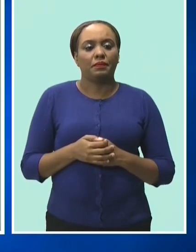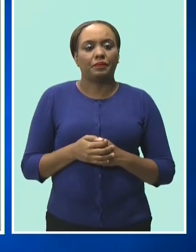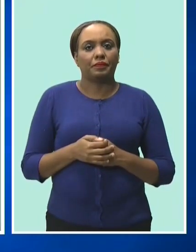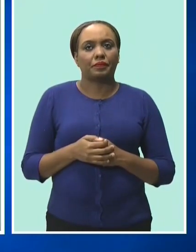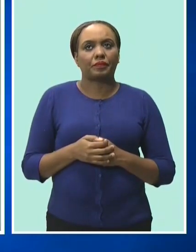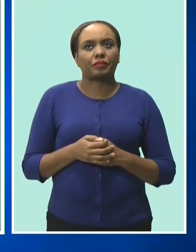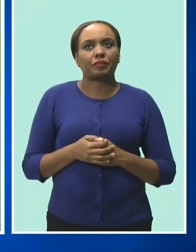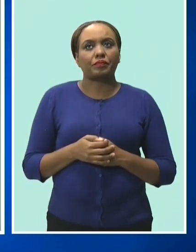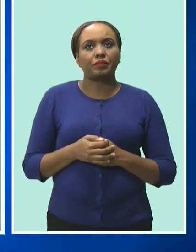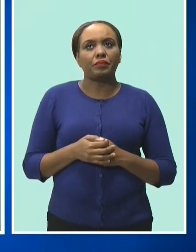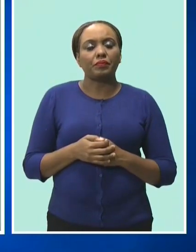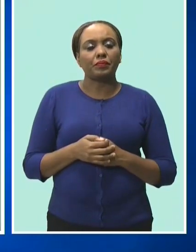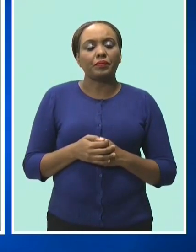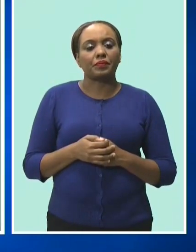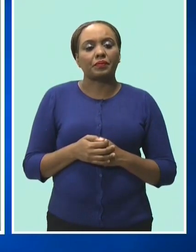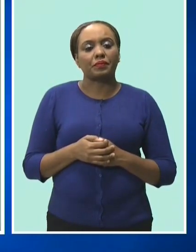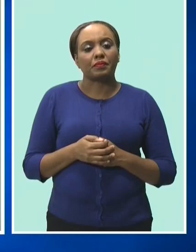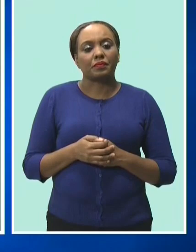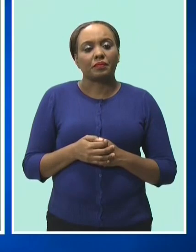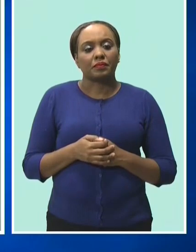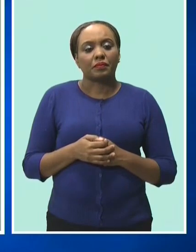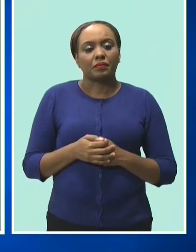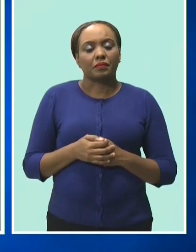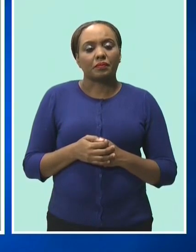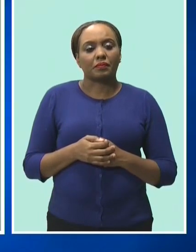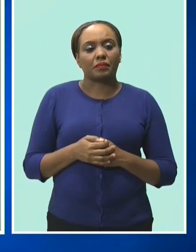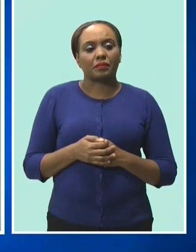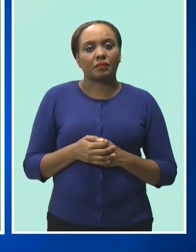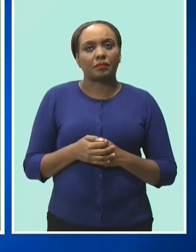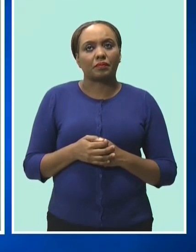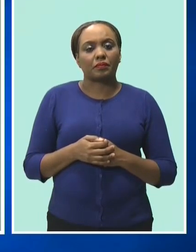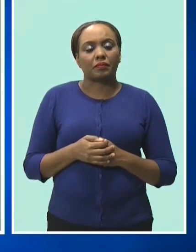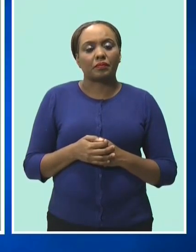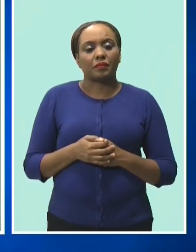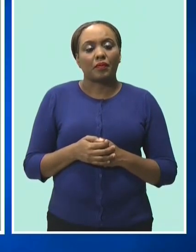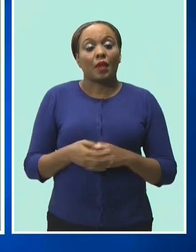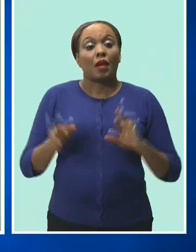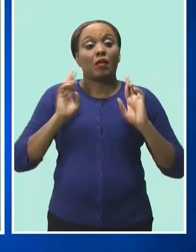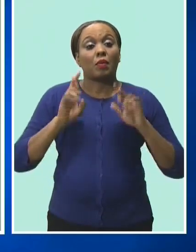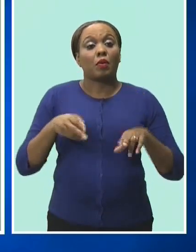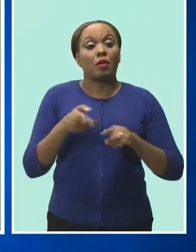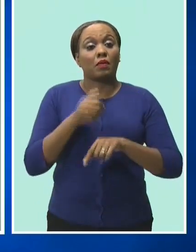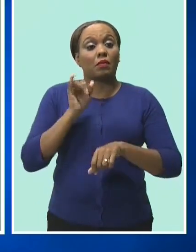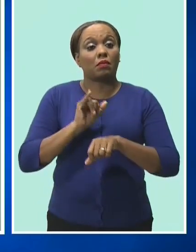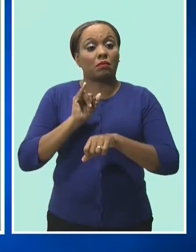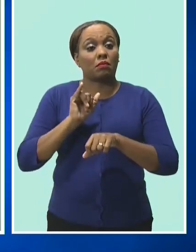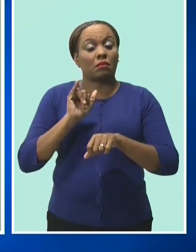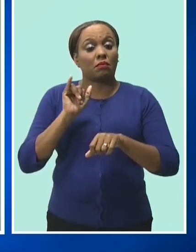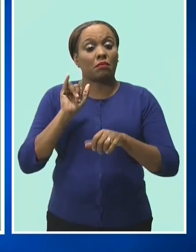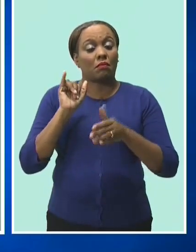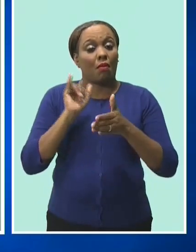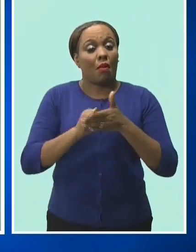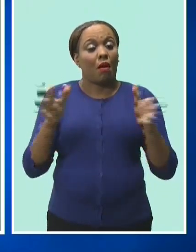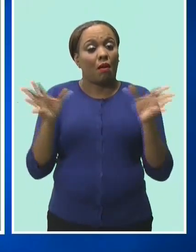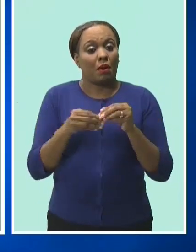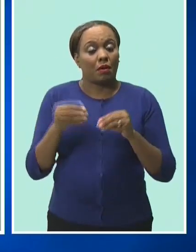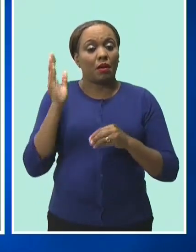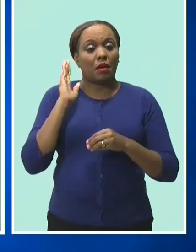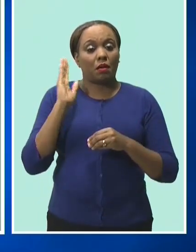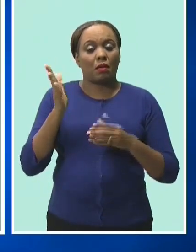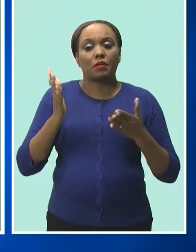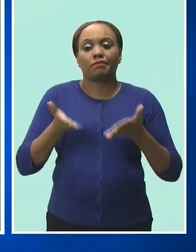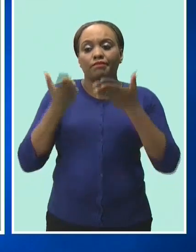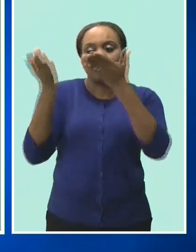And Lisa, a report on that from that meeting is expected to be forwarded to the heads to be discussed